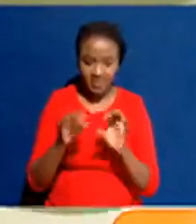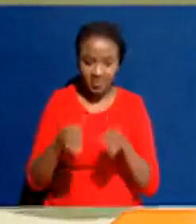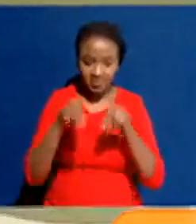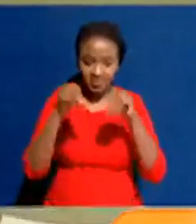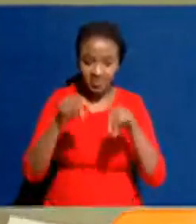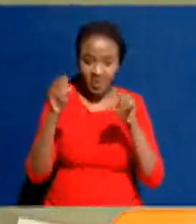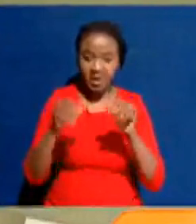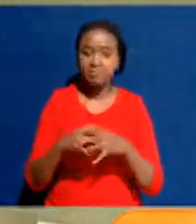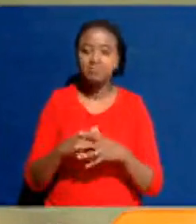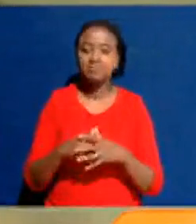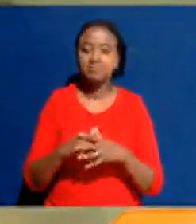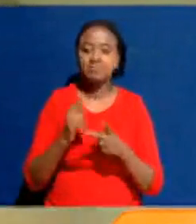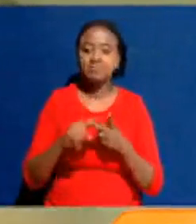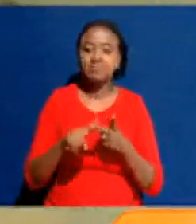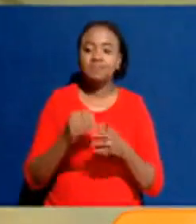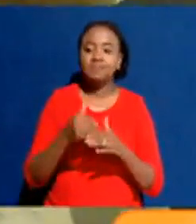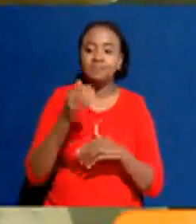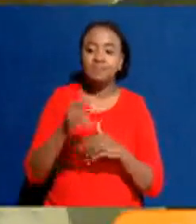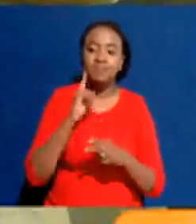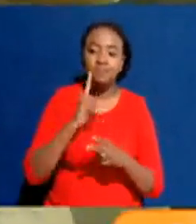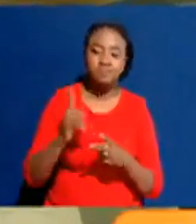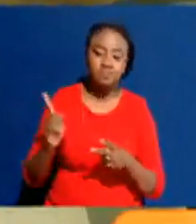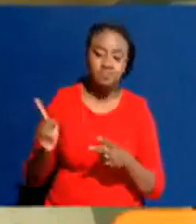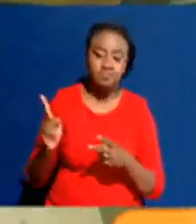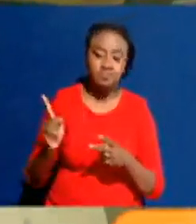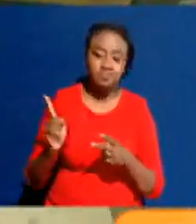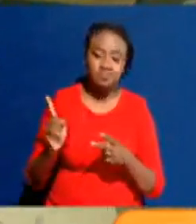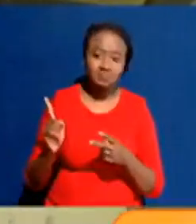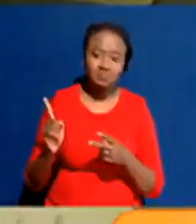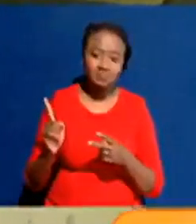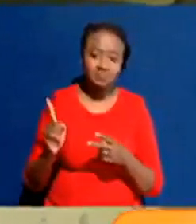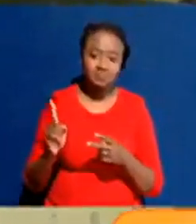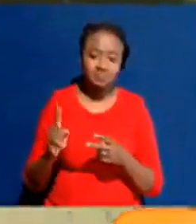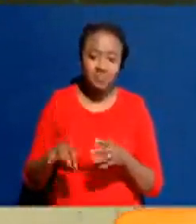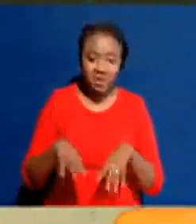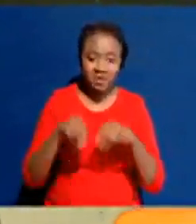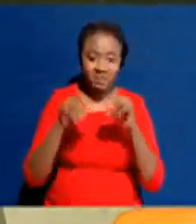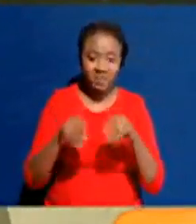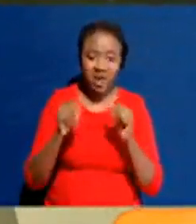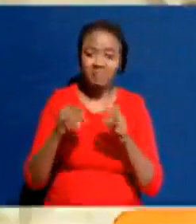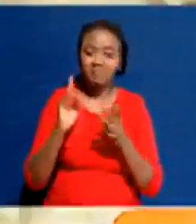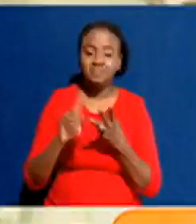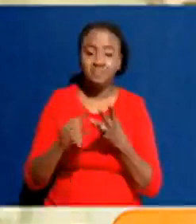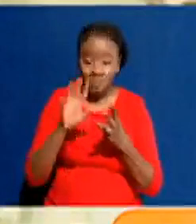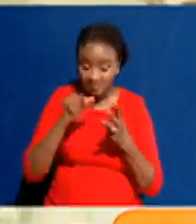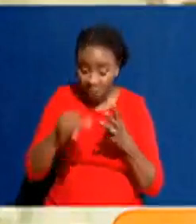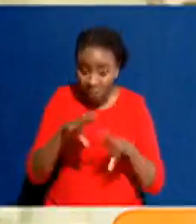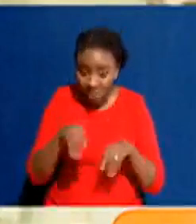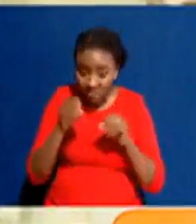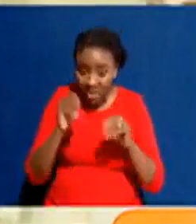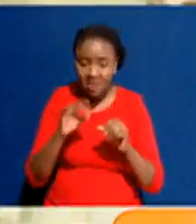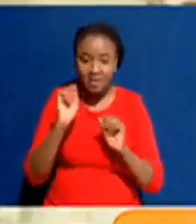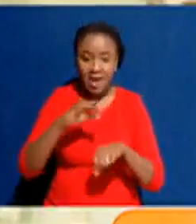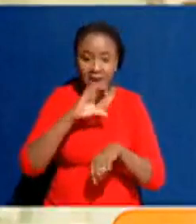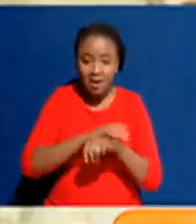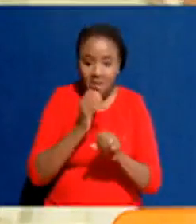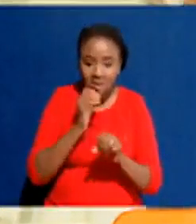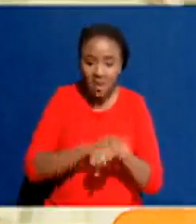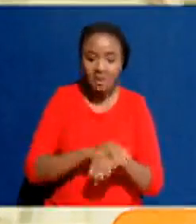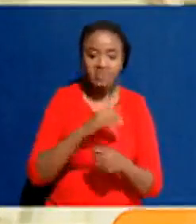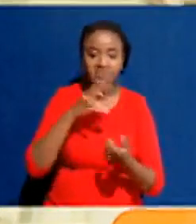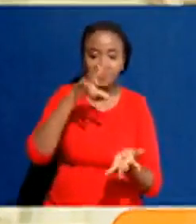from that, we have from the cassava flour, we can have cassava bread, we can have cassava cake, we